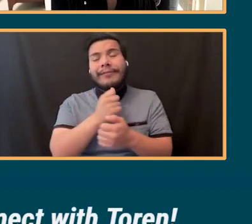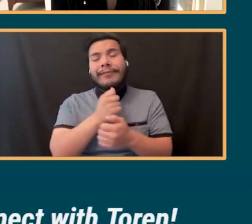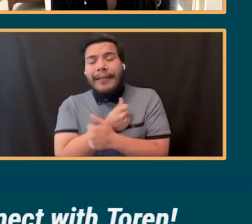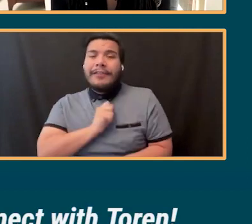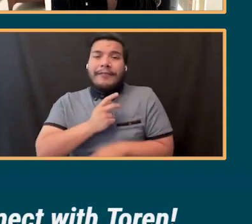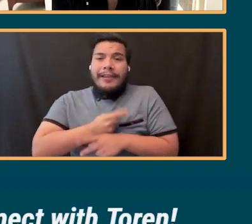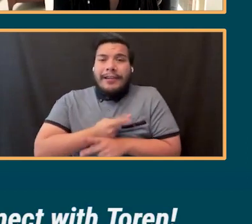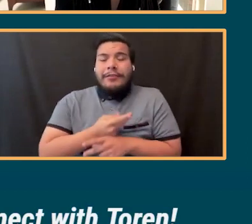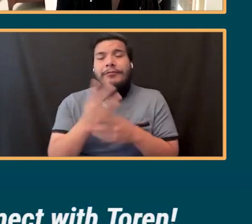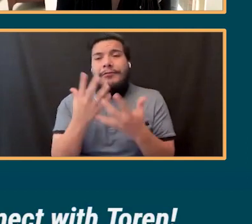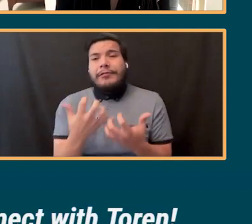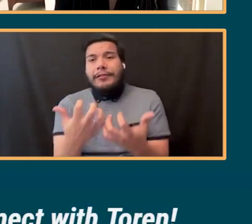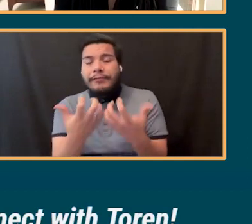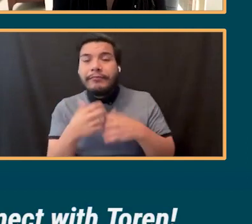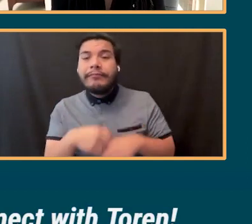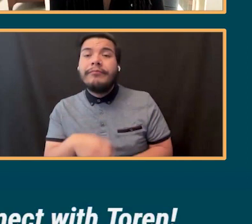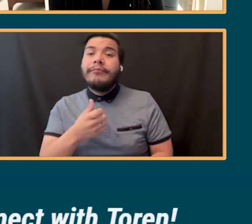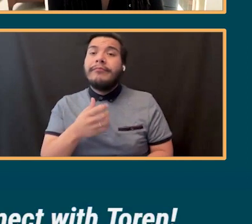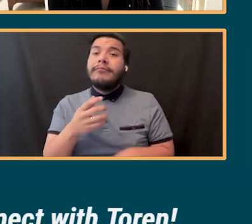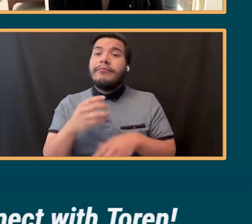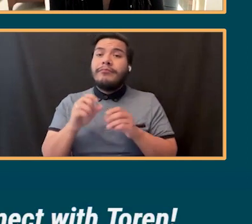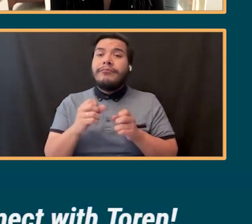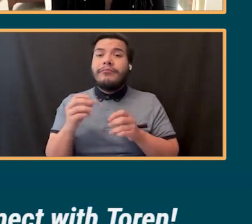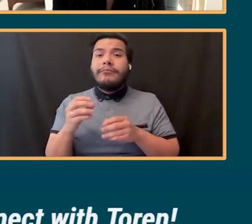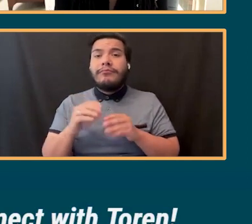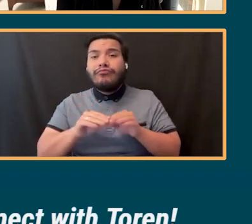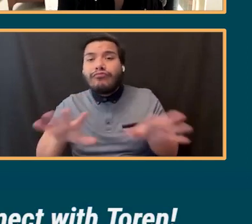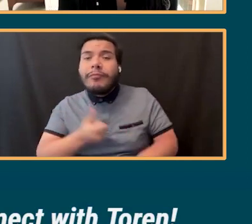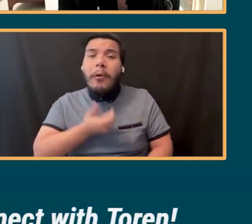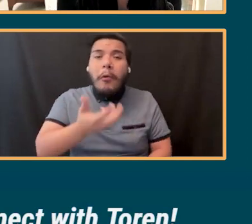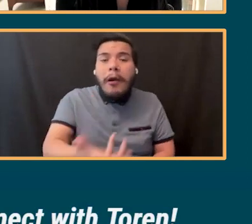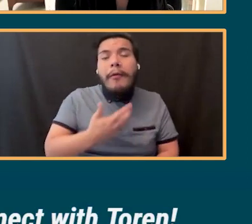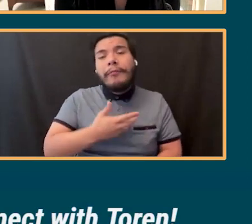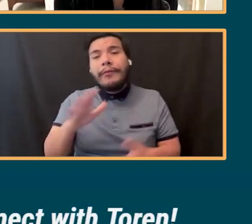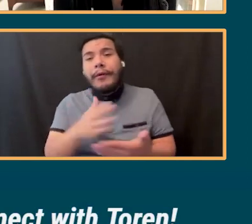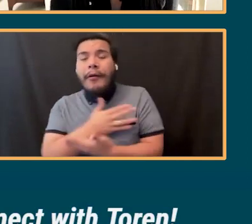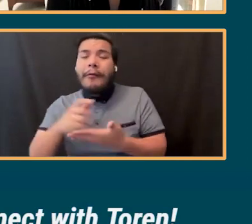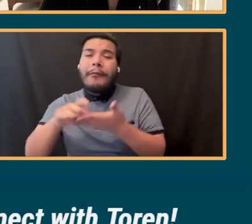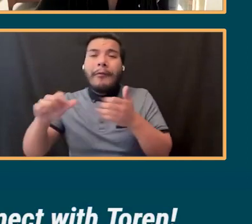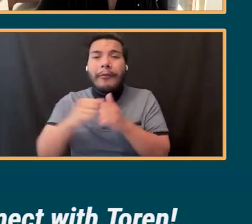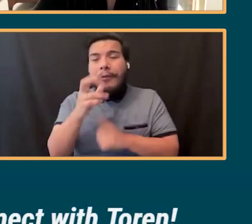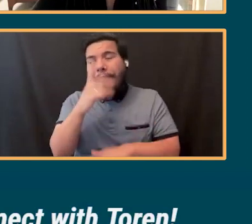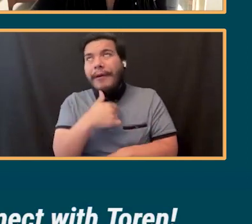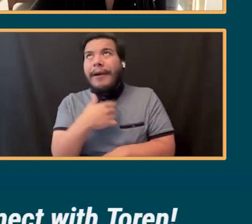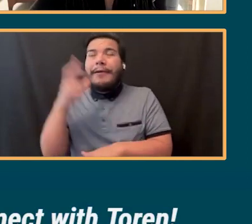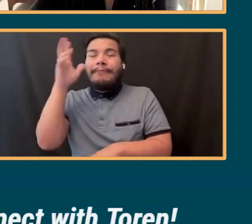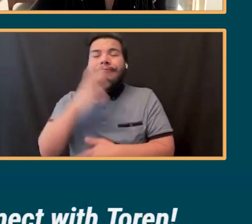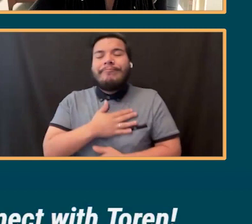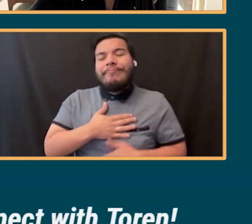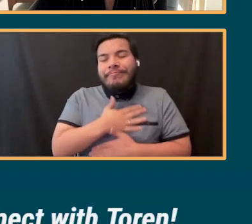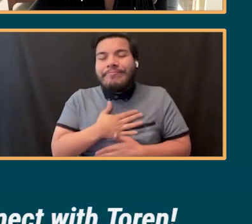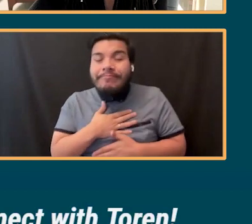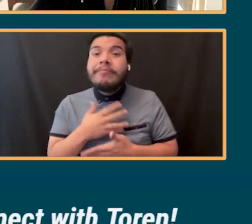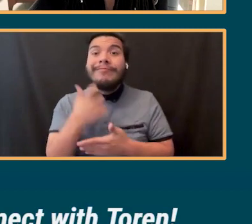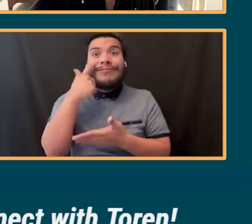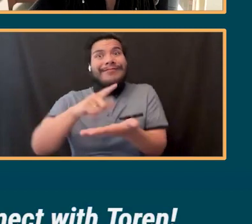audience. He also shares poems and songs he has written with his mom. I've danced to one of those, and recently published a children's